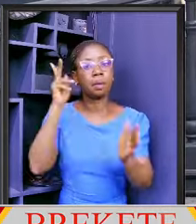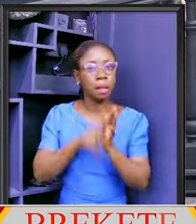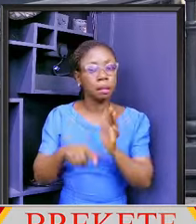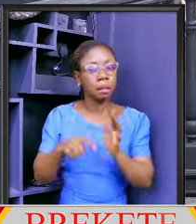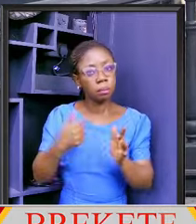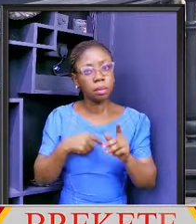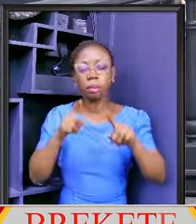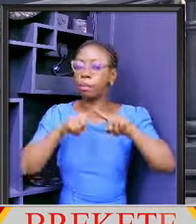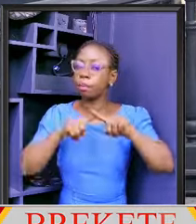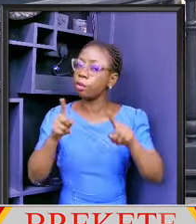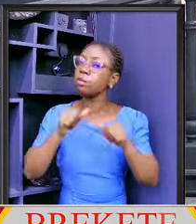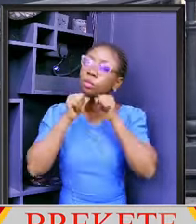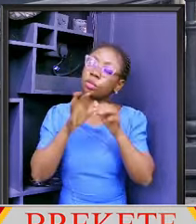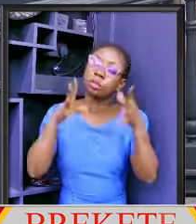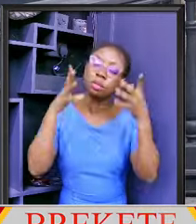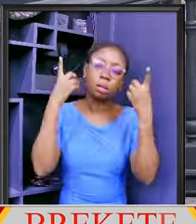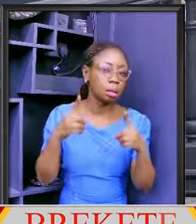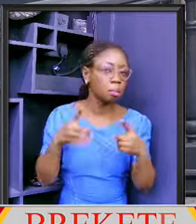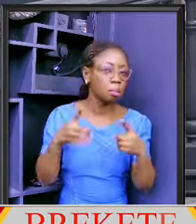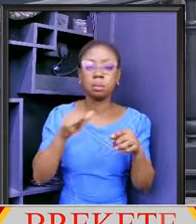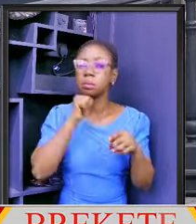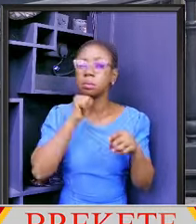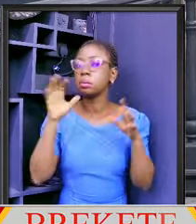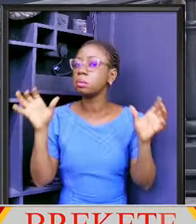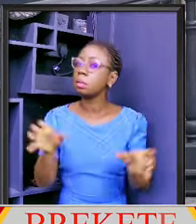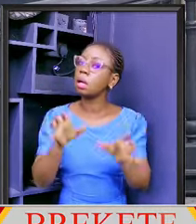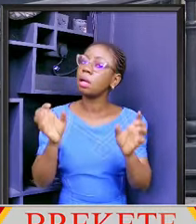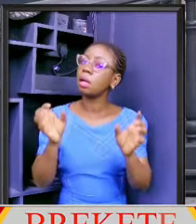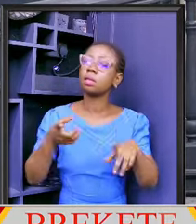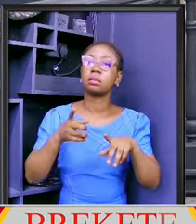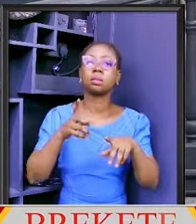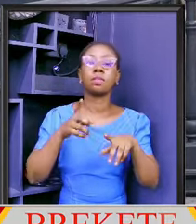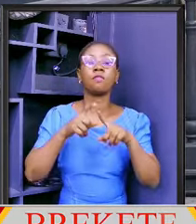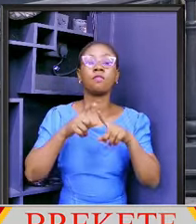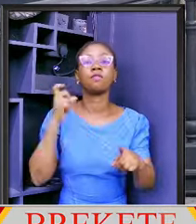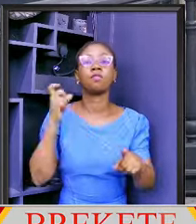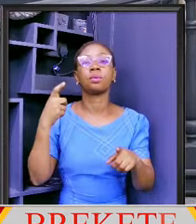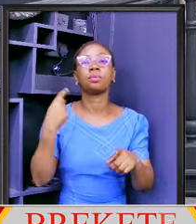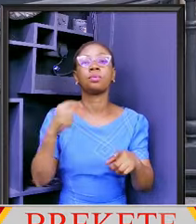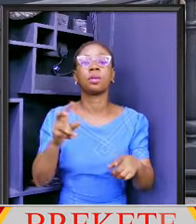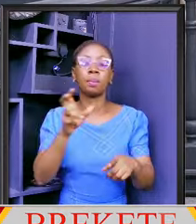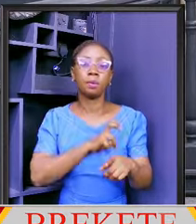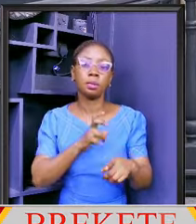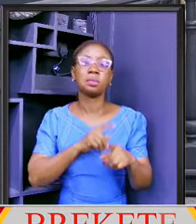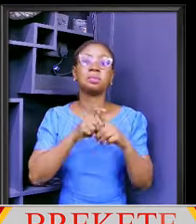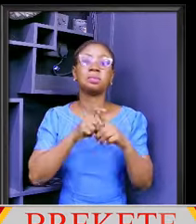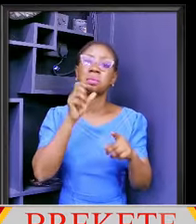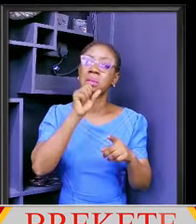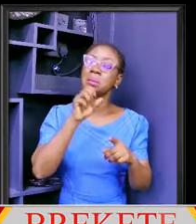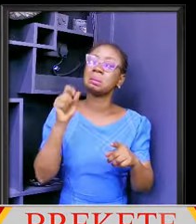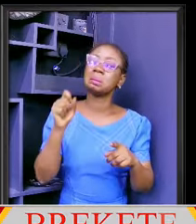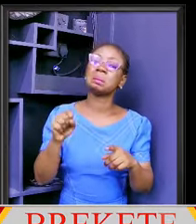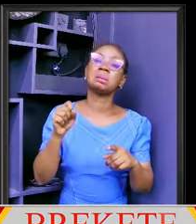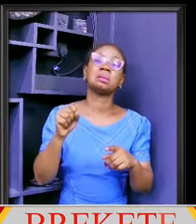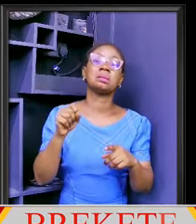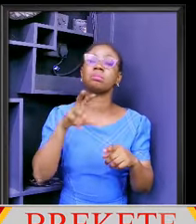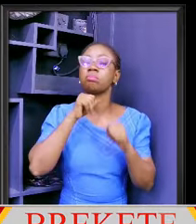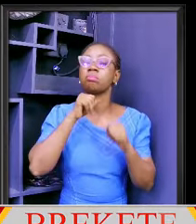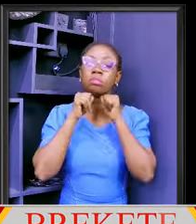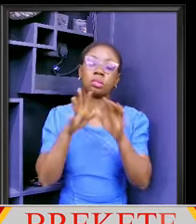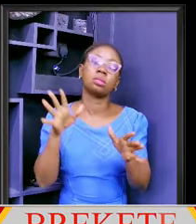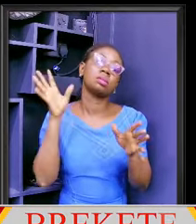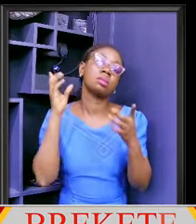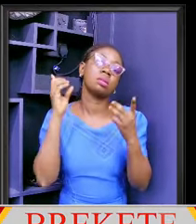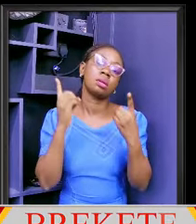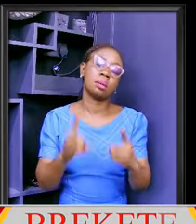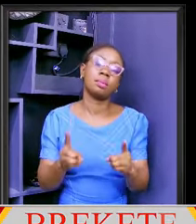happened. No action was taken. I'm telling you, nothing happened. From the SSS, from the police, nothing happened.